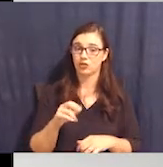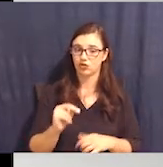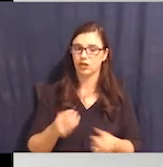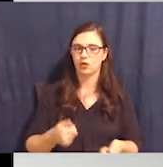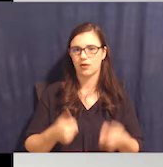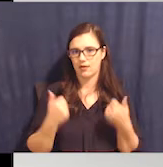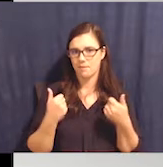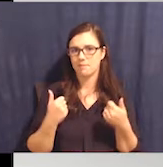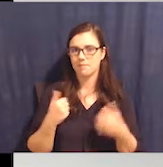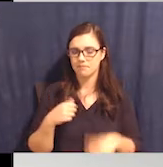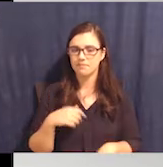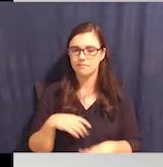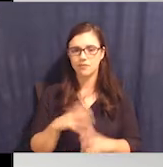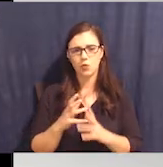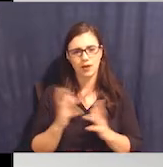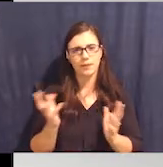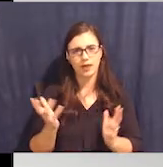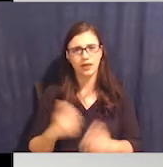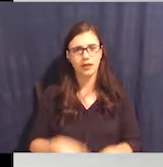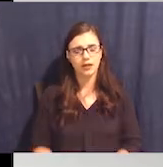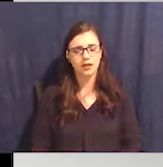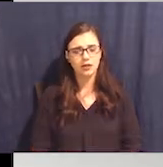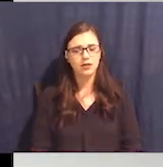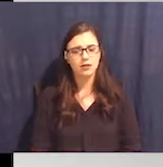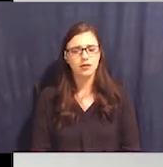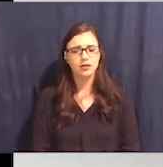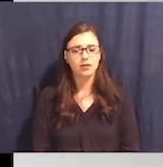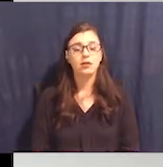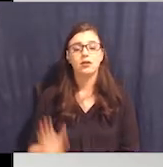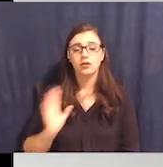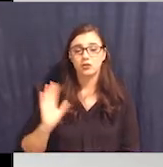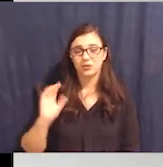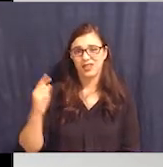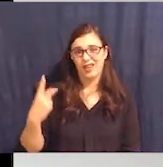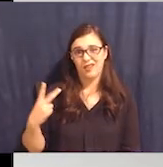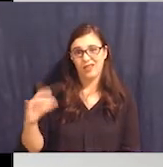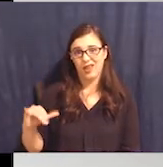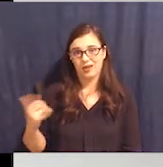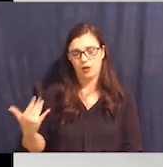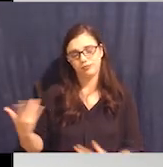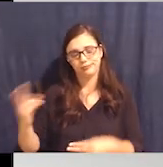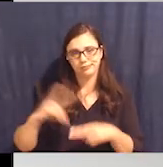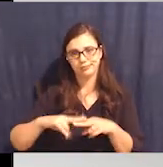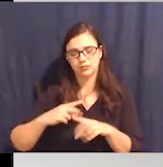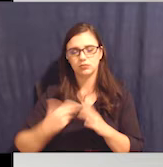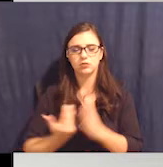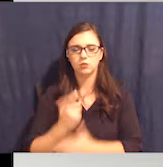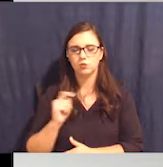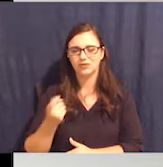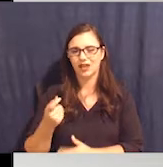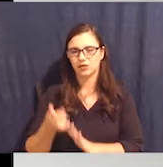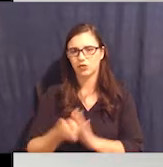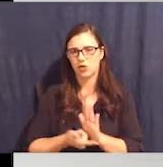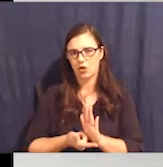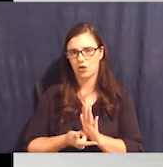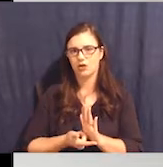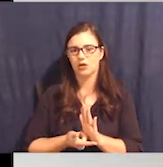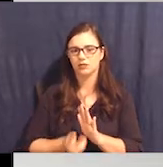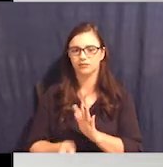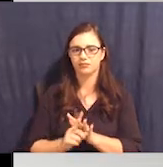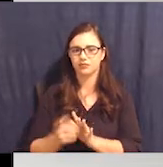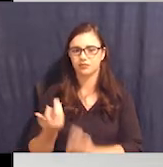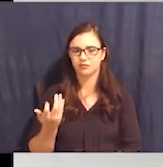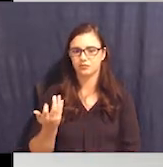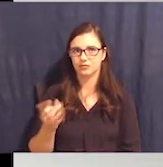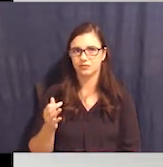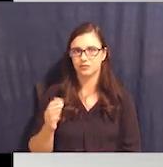has gone up, as you can see from these figures, quite a bit. It used to be half that, but under the new tax law